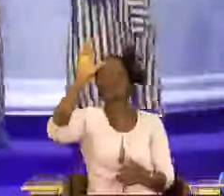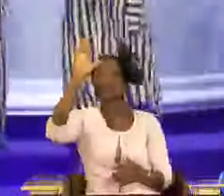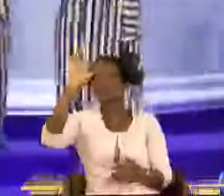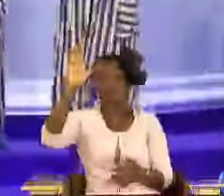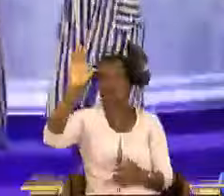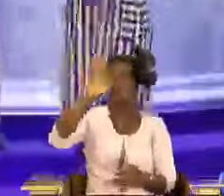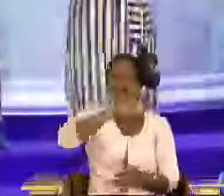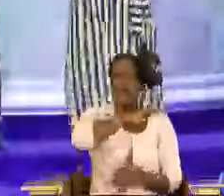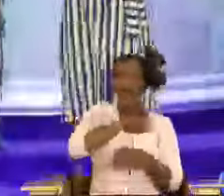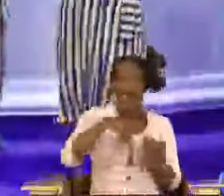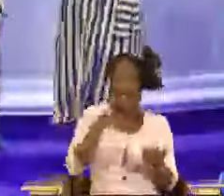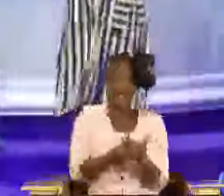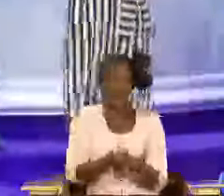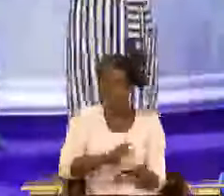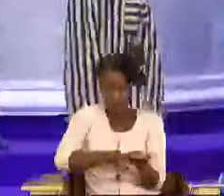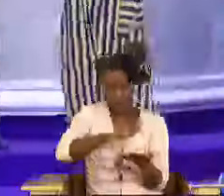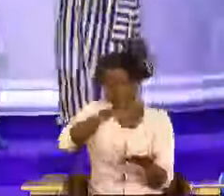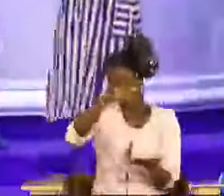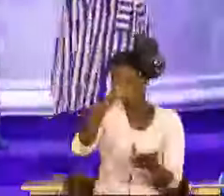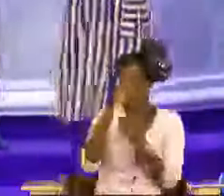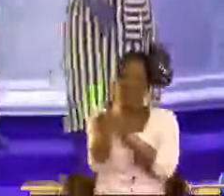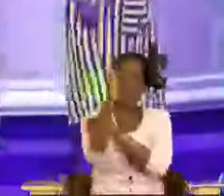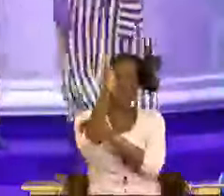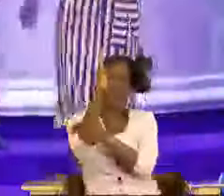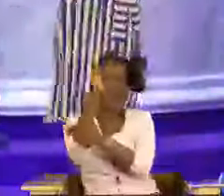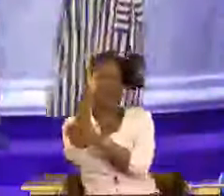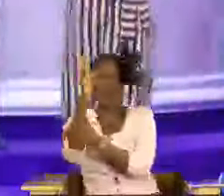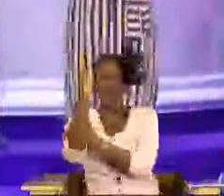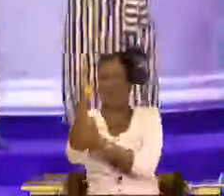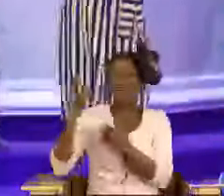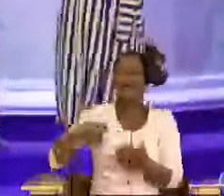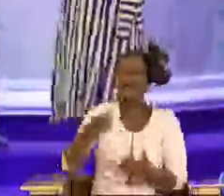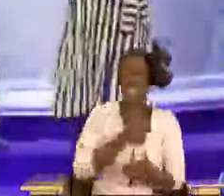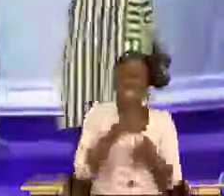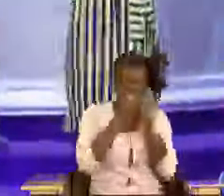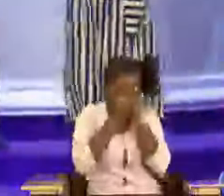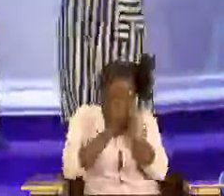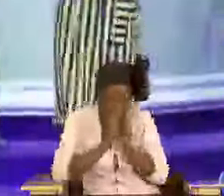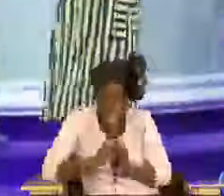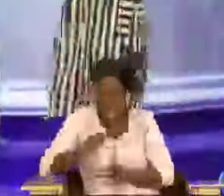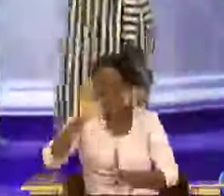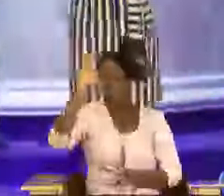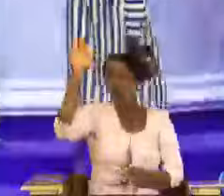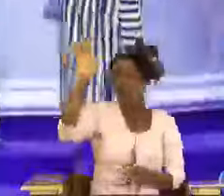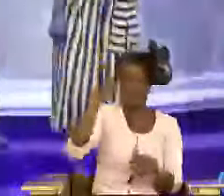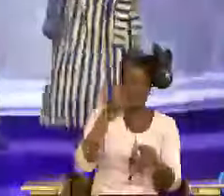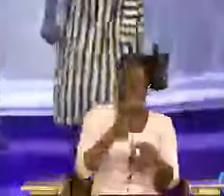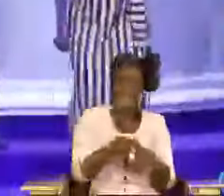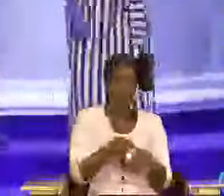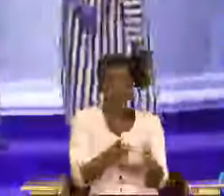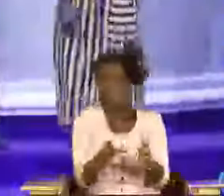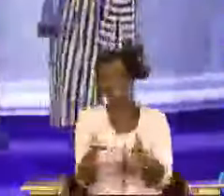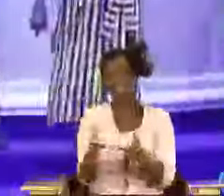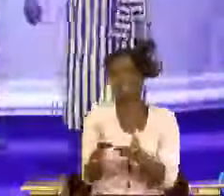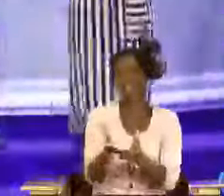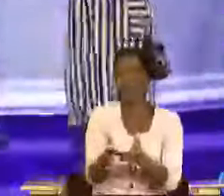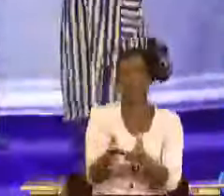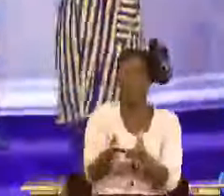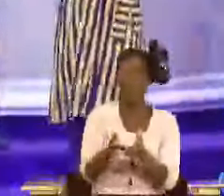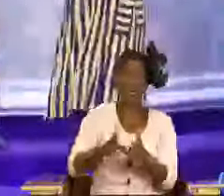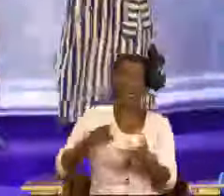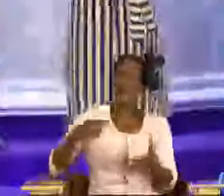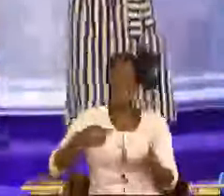glorious God oh glorious God we bless your name Jesus bless name